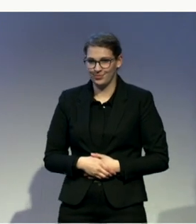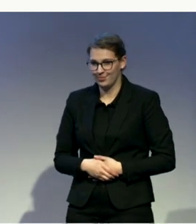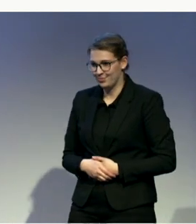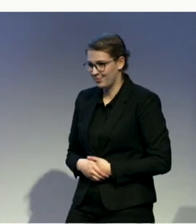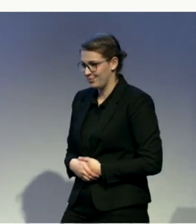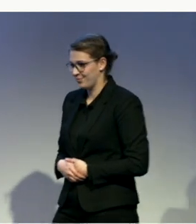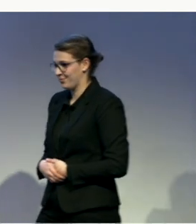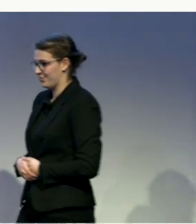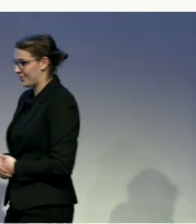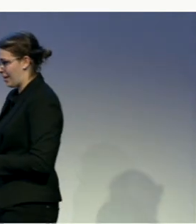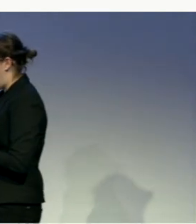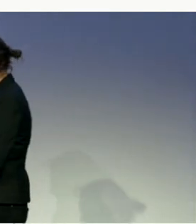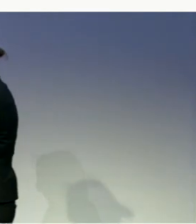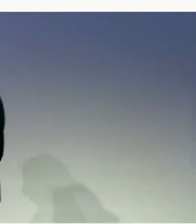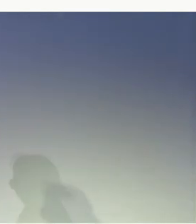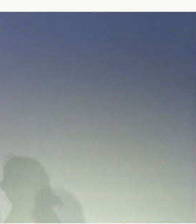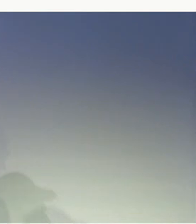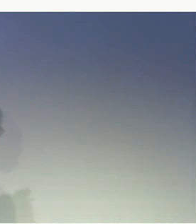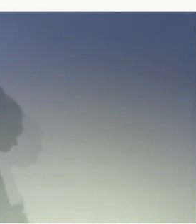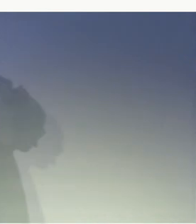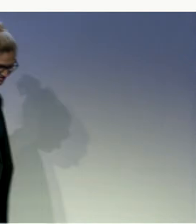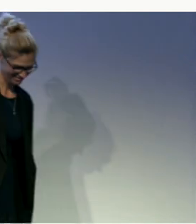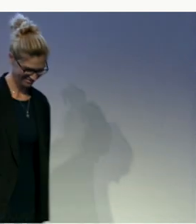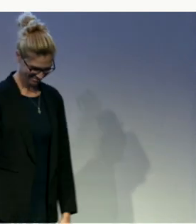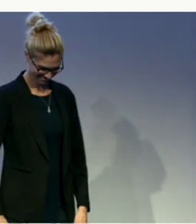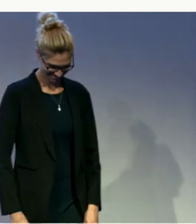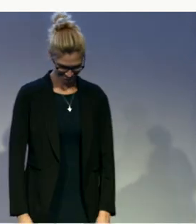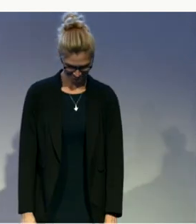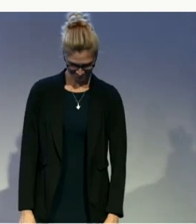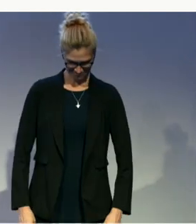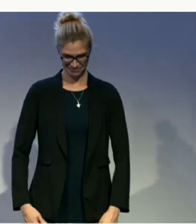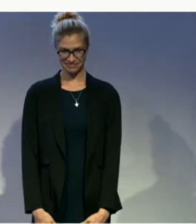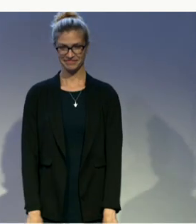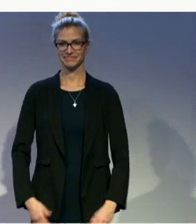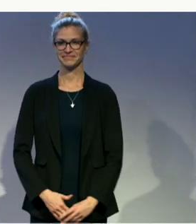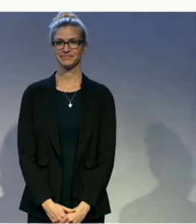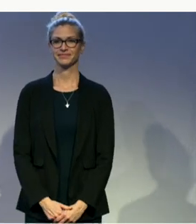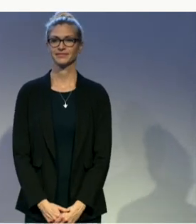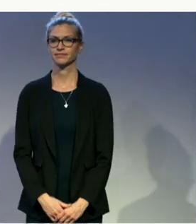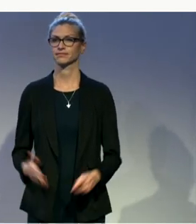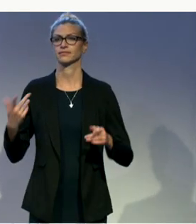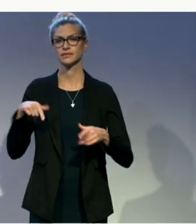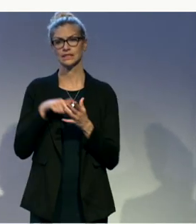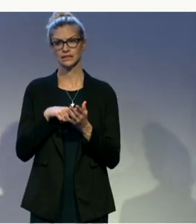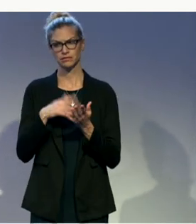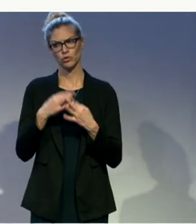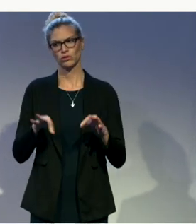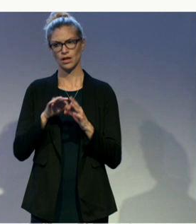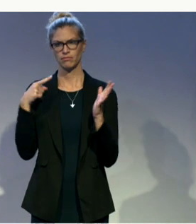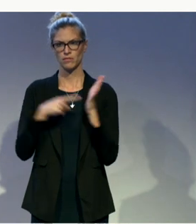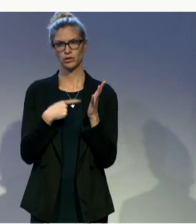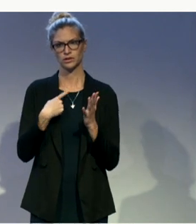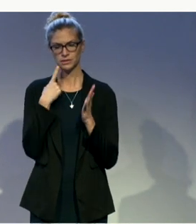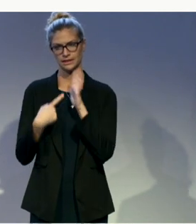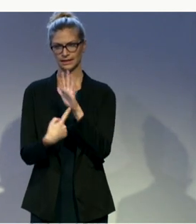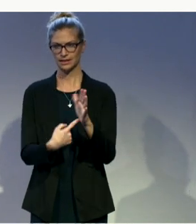it's accessibility issues and the need to take into account both social and urban